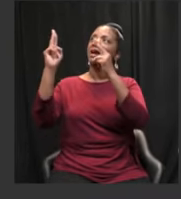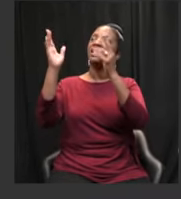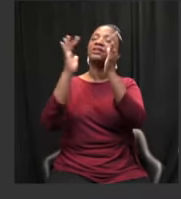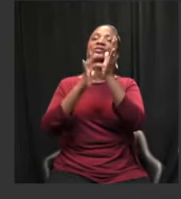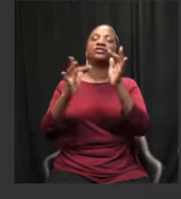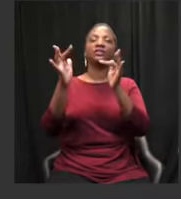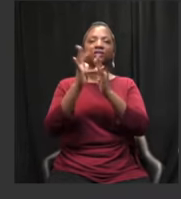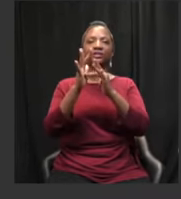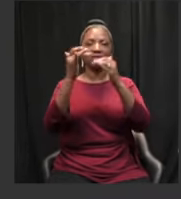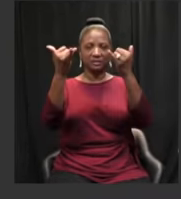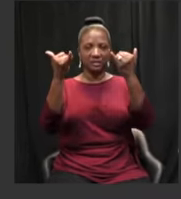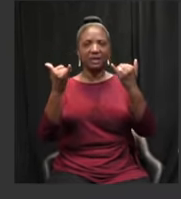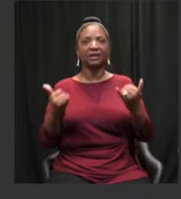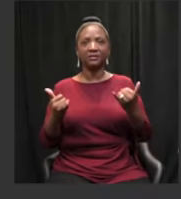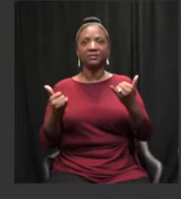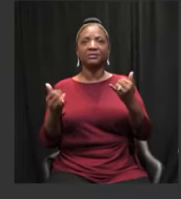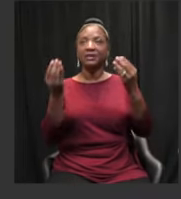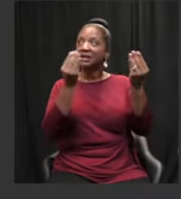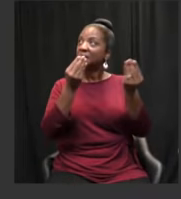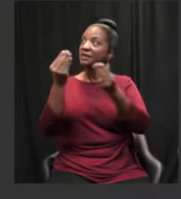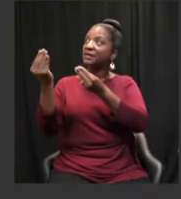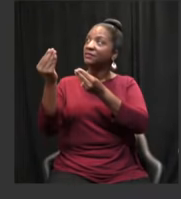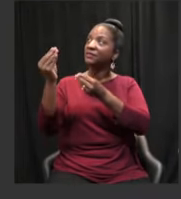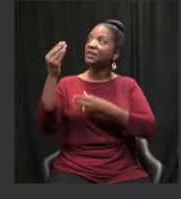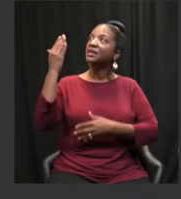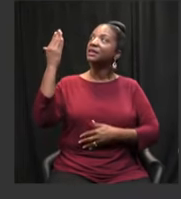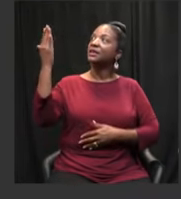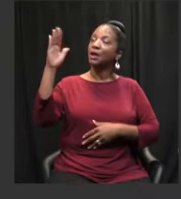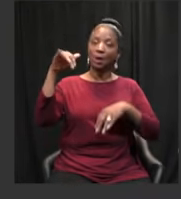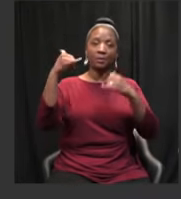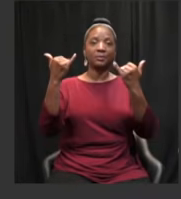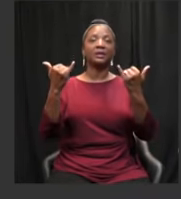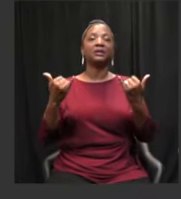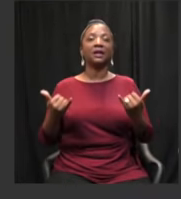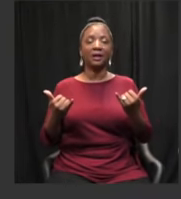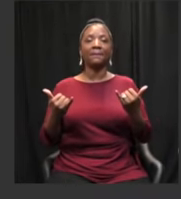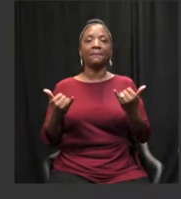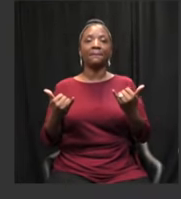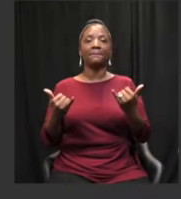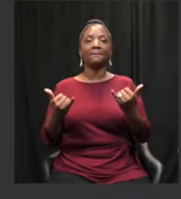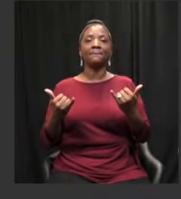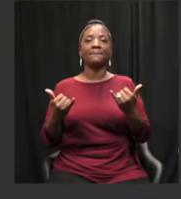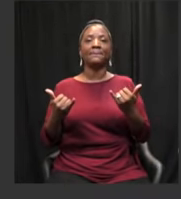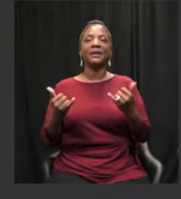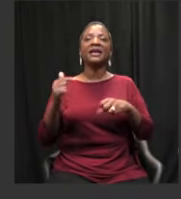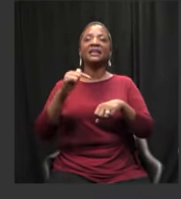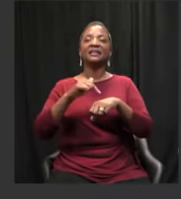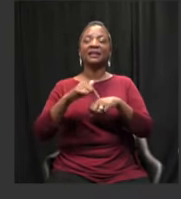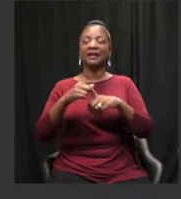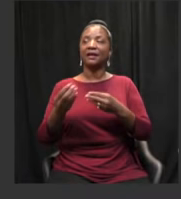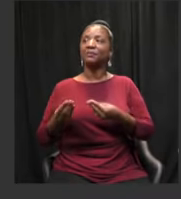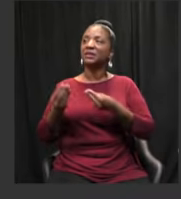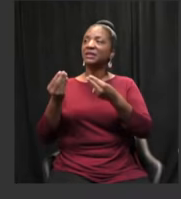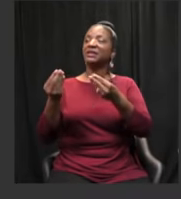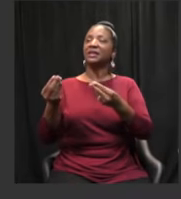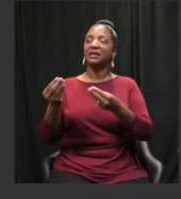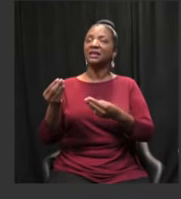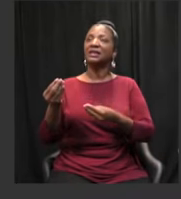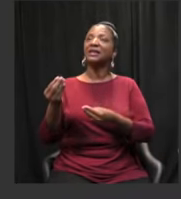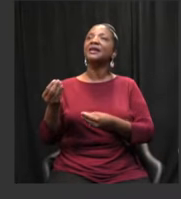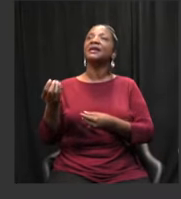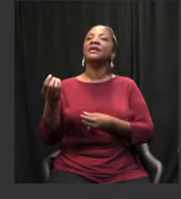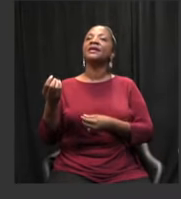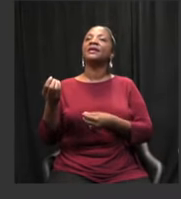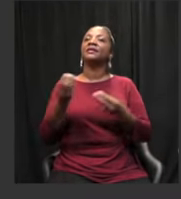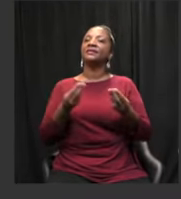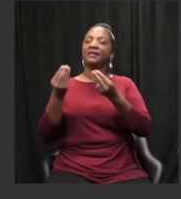right now. So would you give to him right now all over the room? Take this moment to give. If you can set it up automatically, so it is